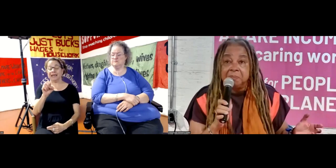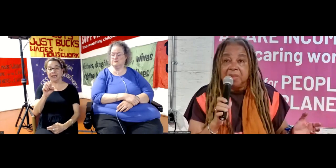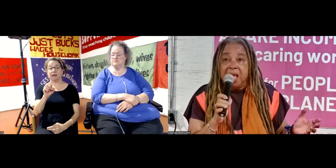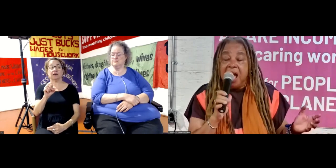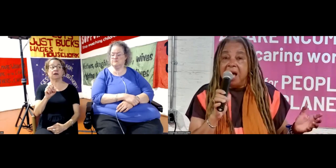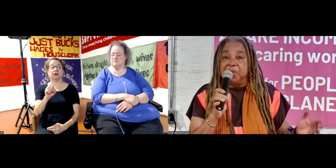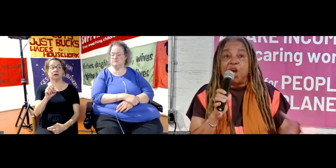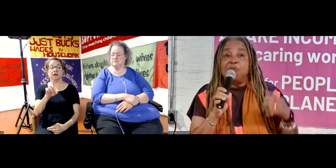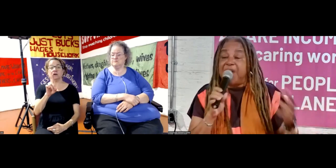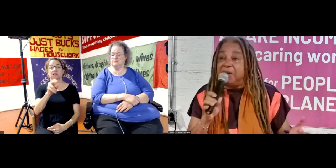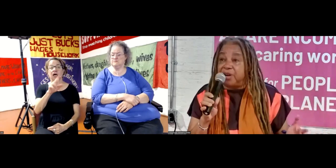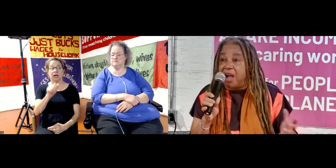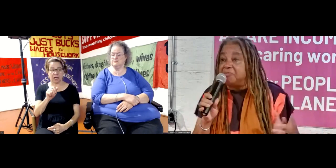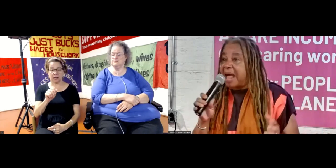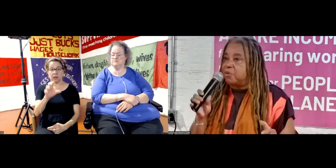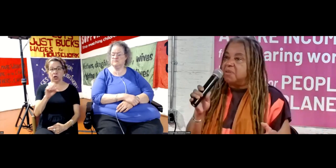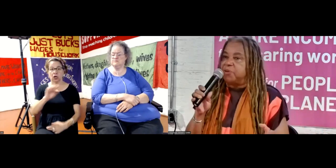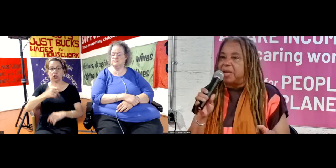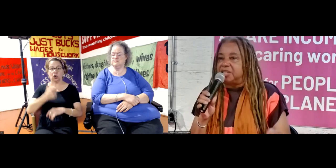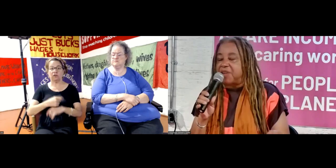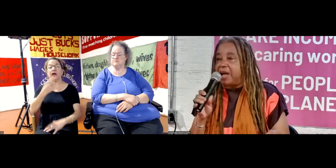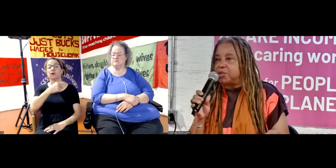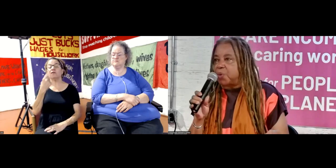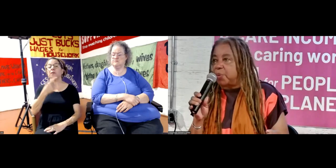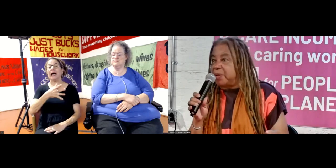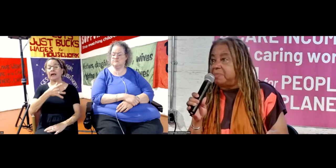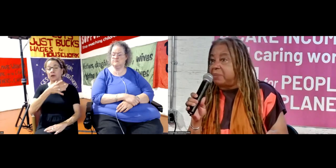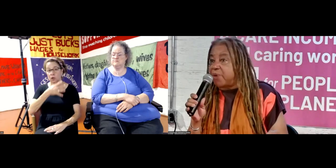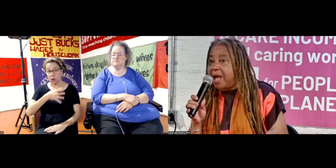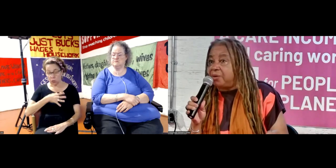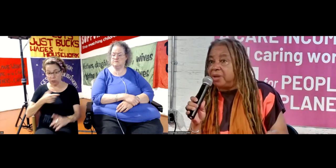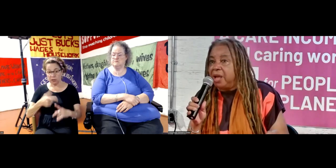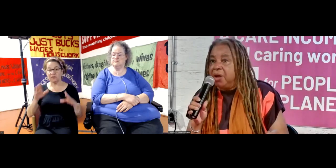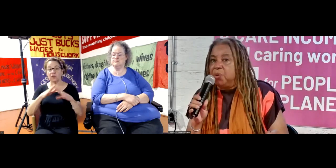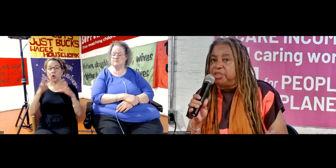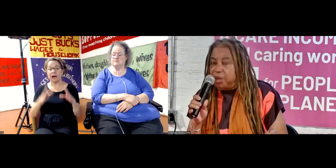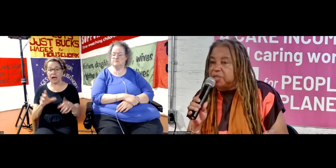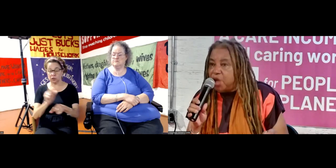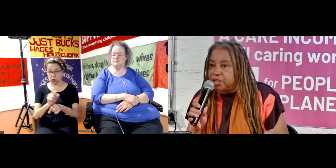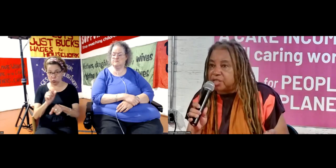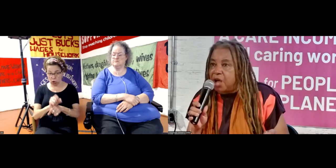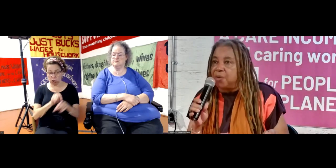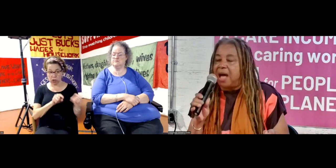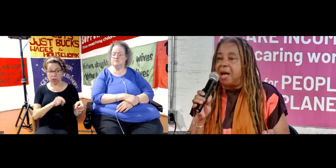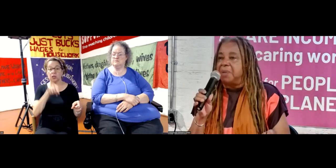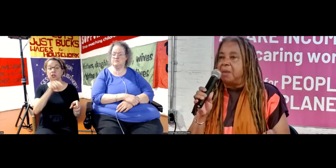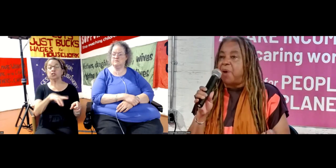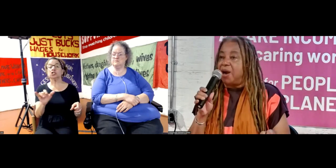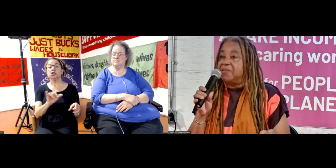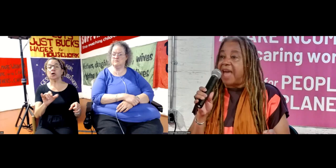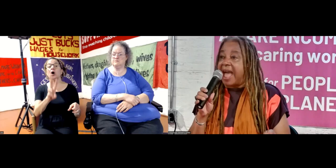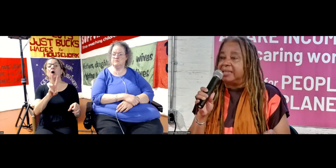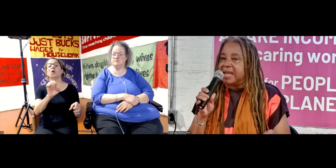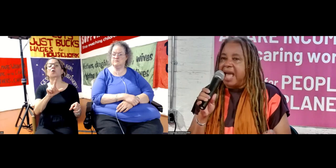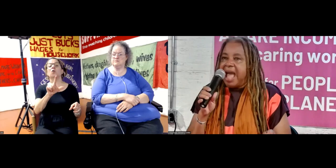Guyana. The co-founder of Black Women for Wages for Housework, Wilmette Brown, she was also